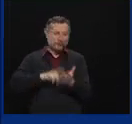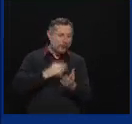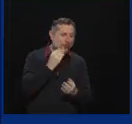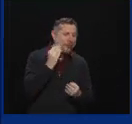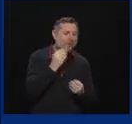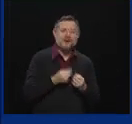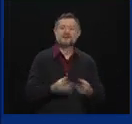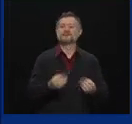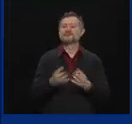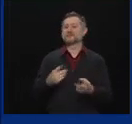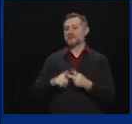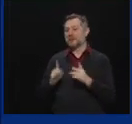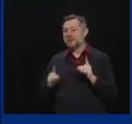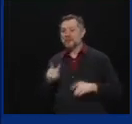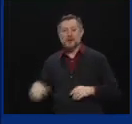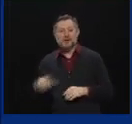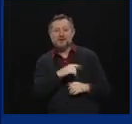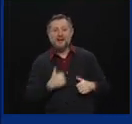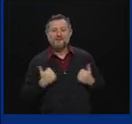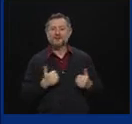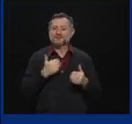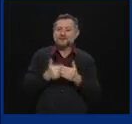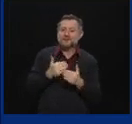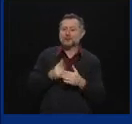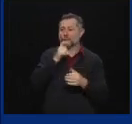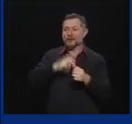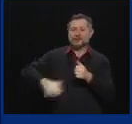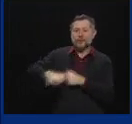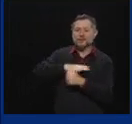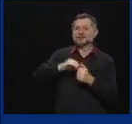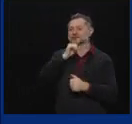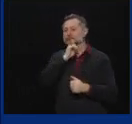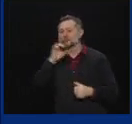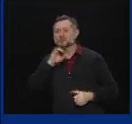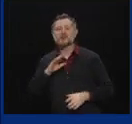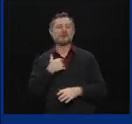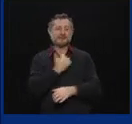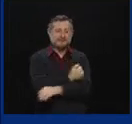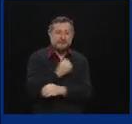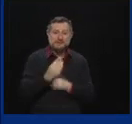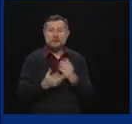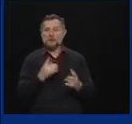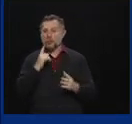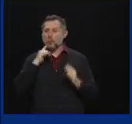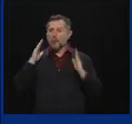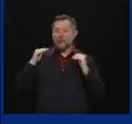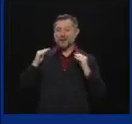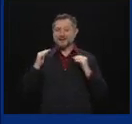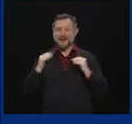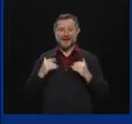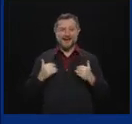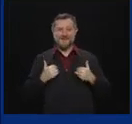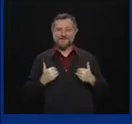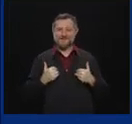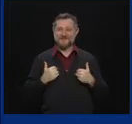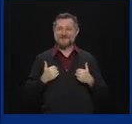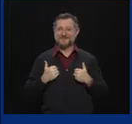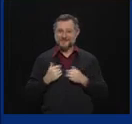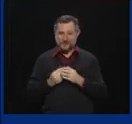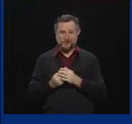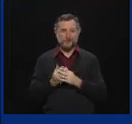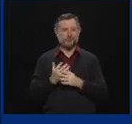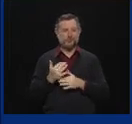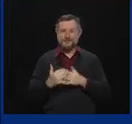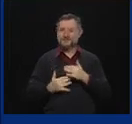congregate settings and our most vulnerable seniors. We finally felt we had some hope. And then through the spring, making sure that we had